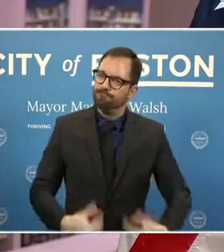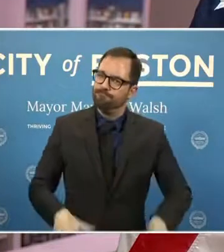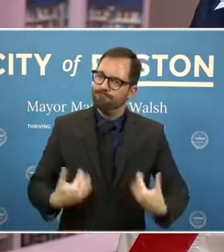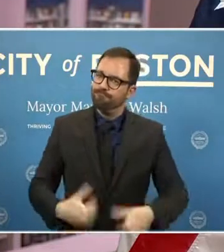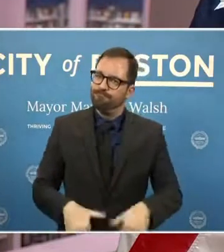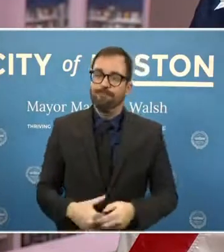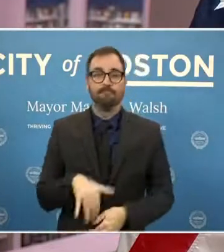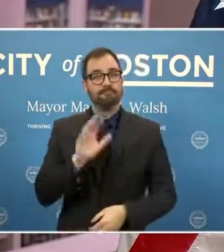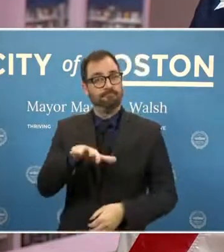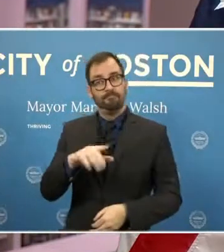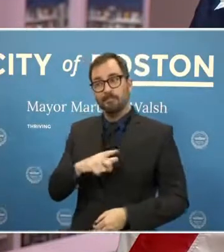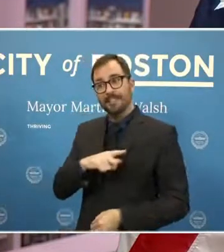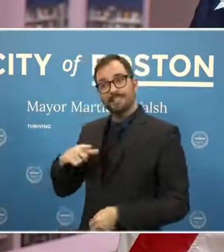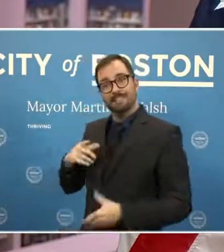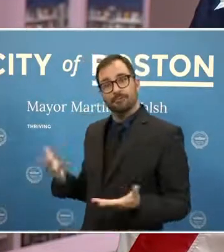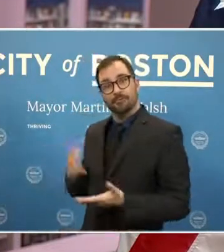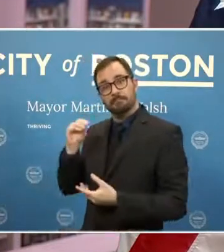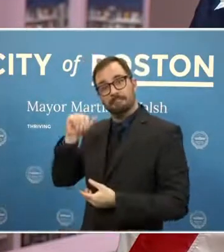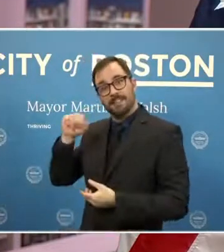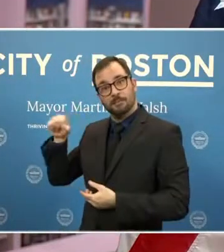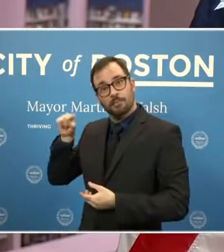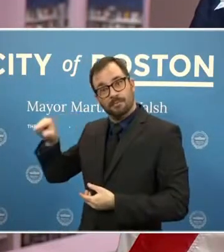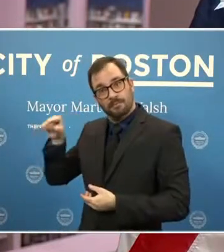pathway into firefighting careers.